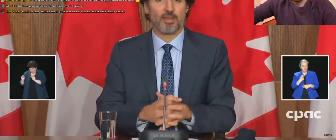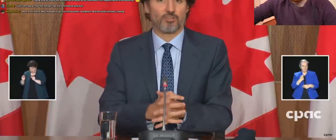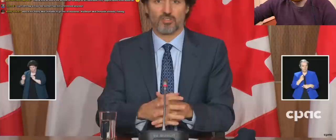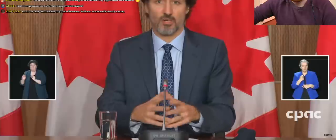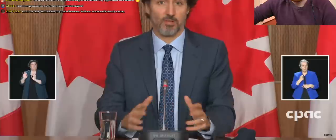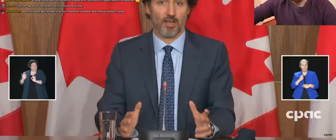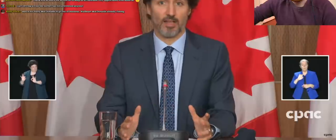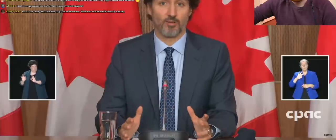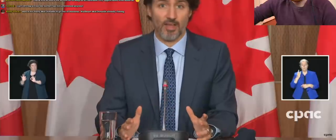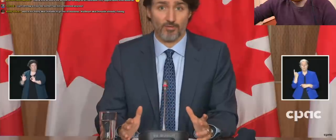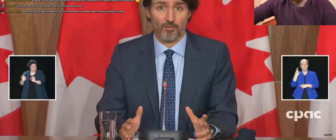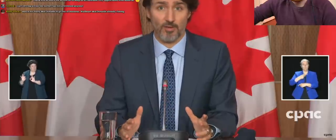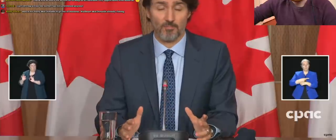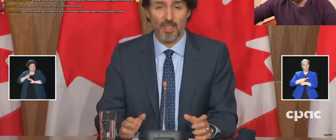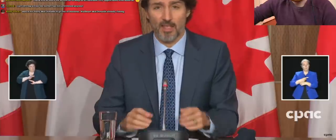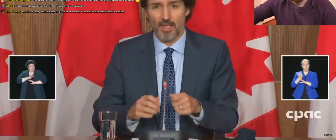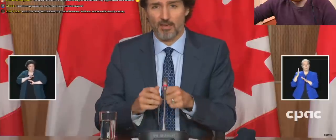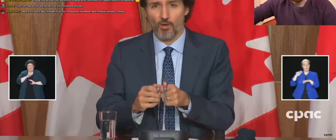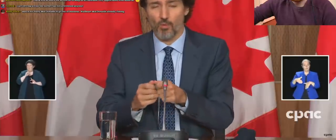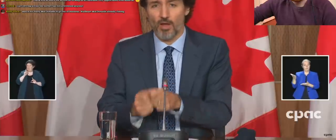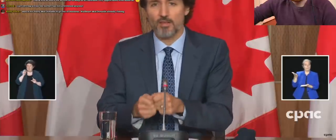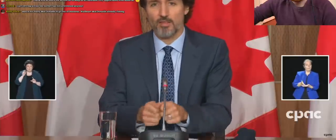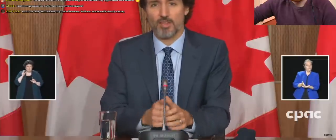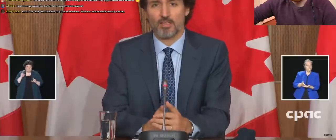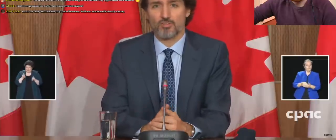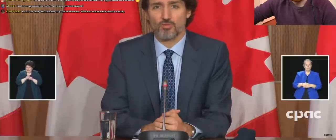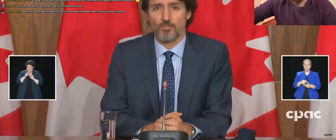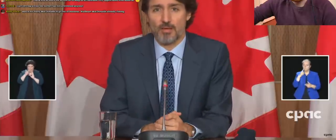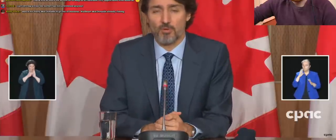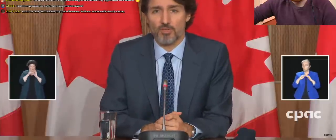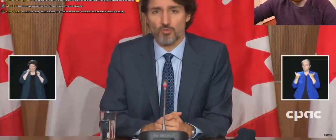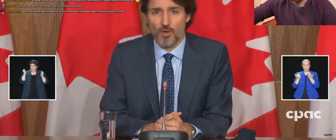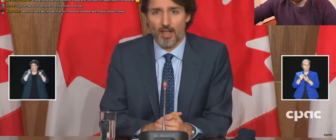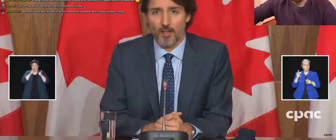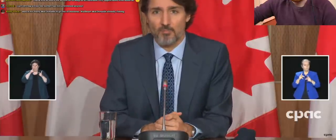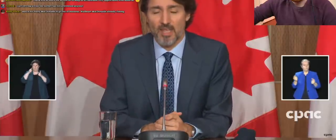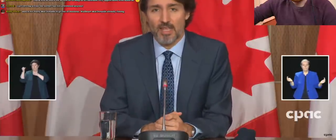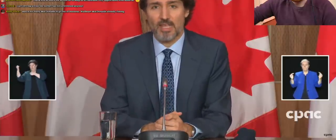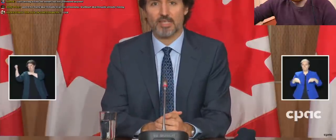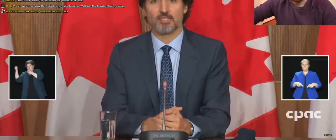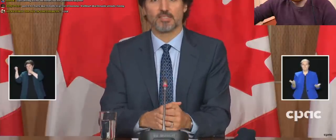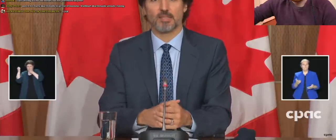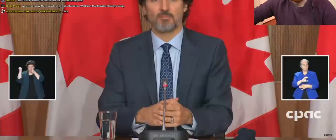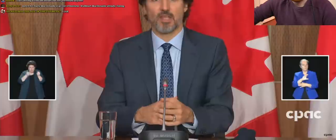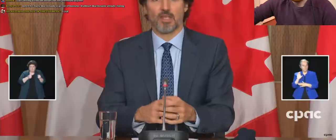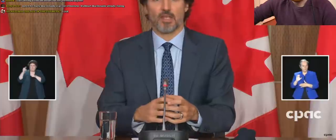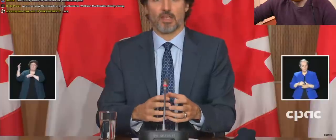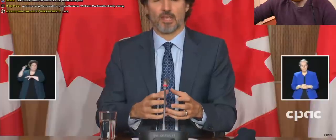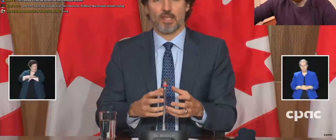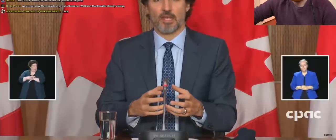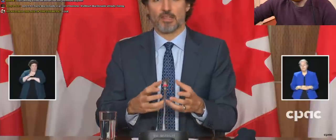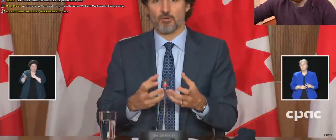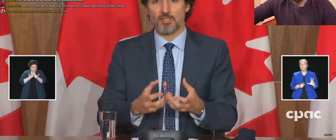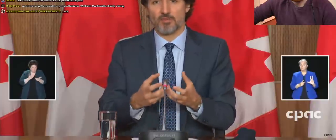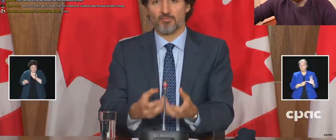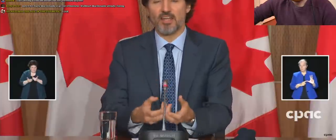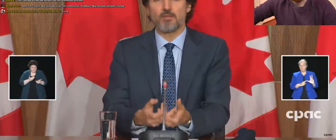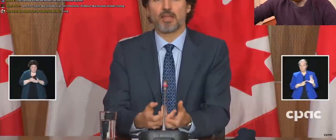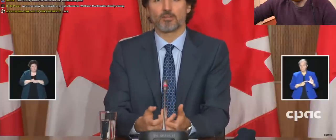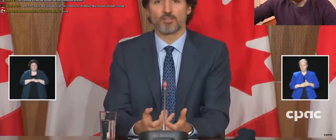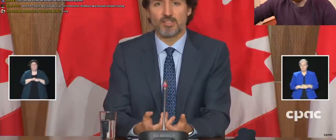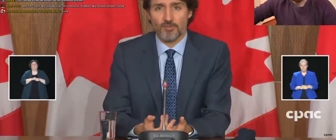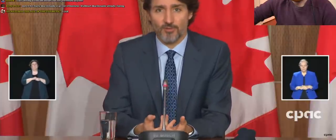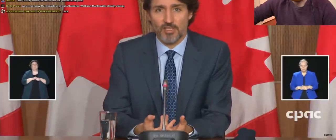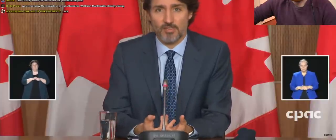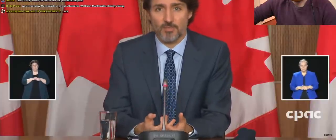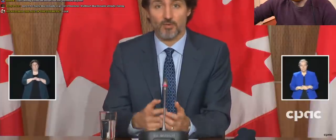These are measures that apply to everyone. And one of the things to remember as well is there is a